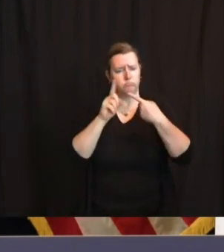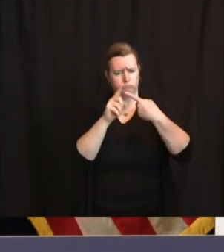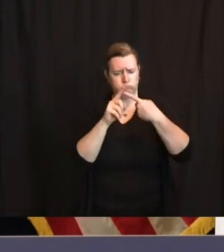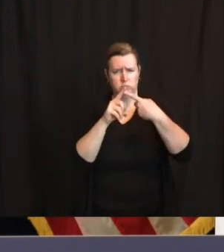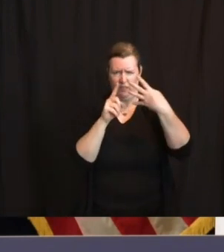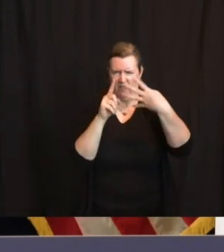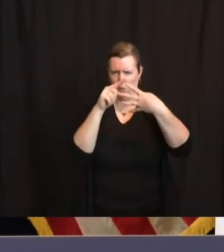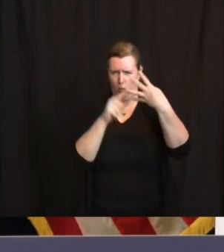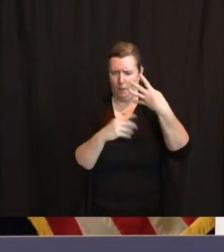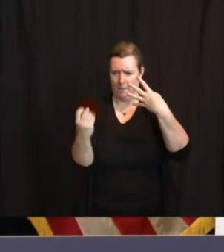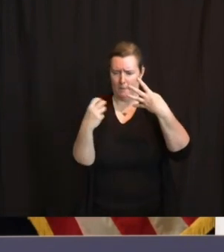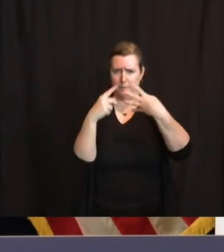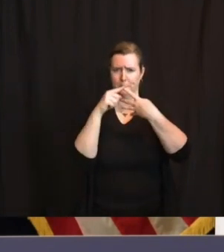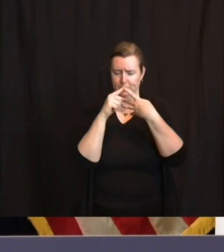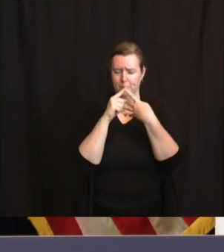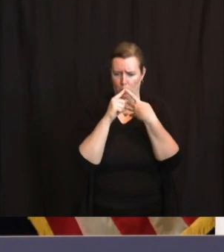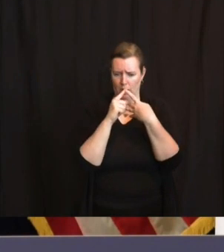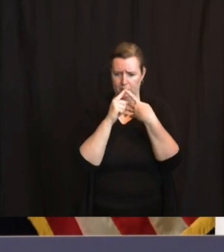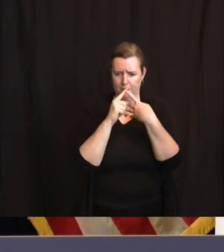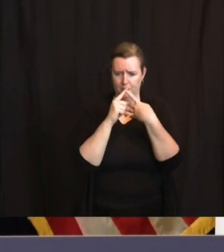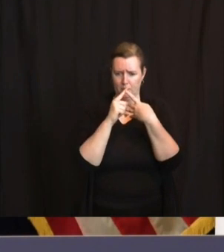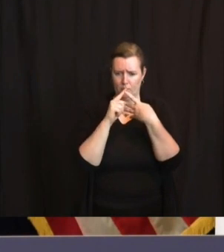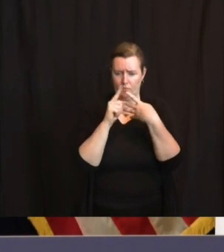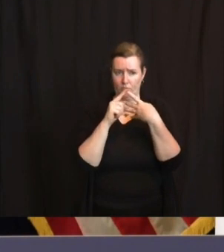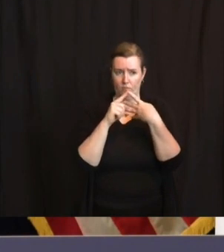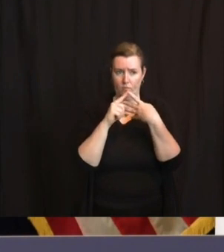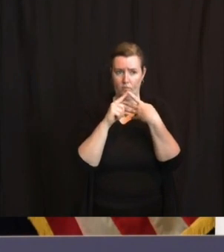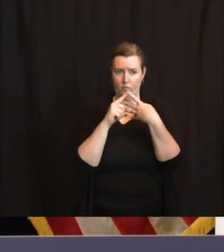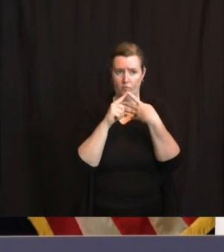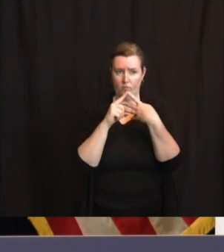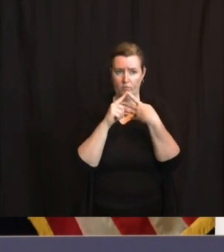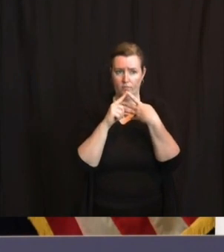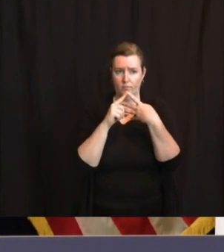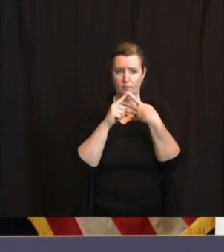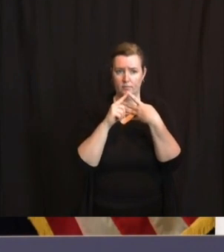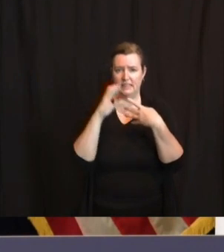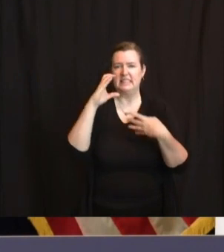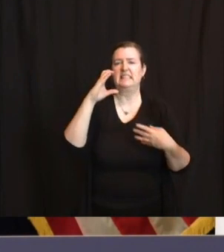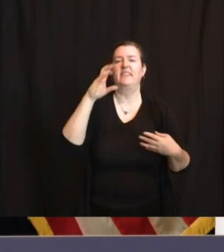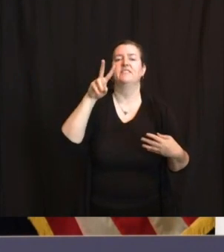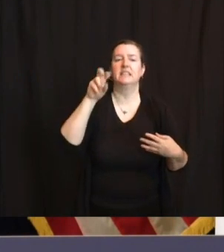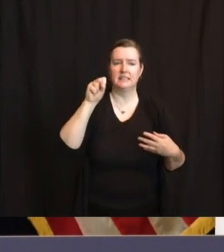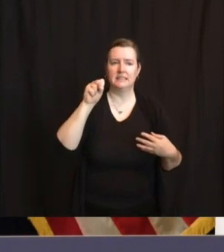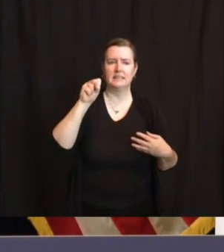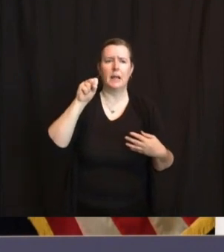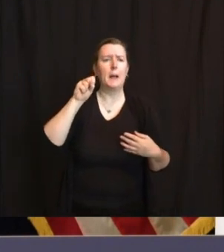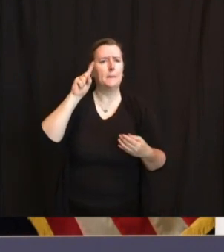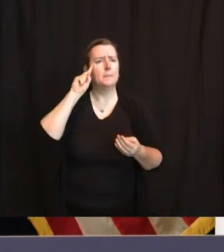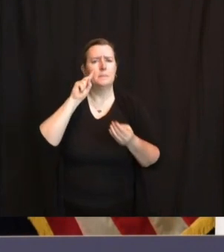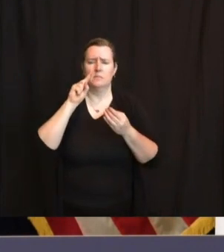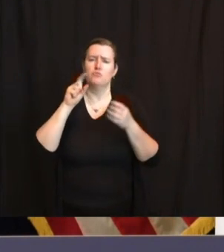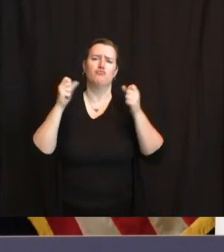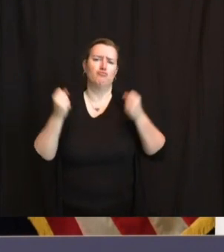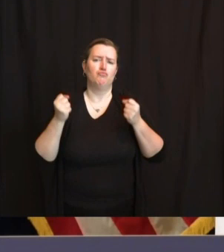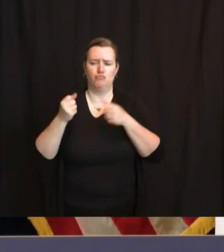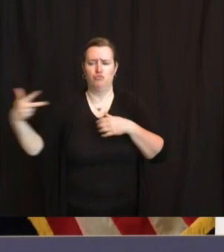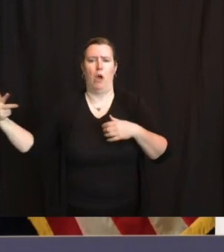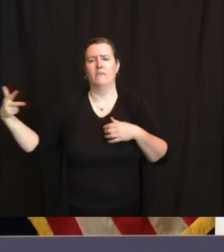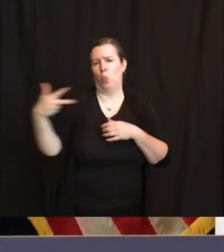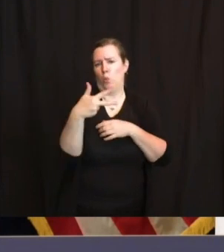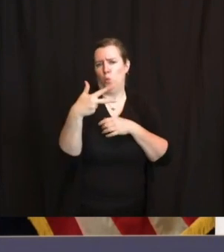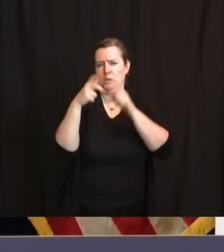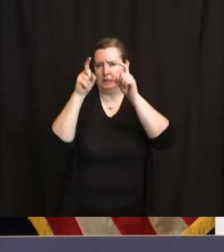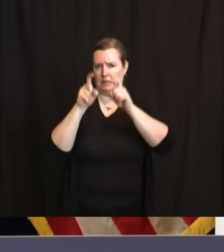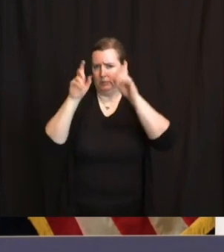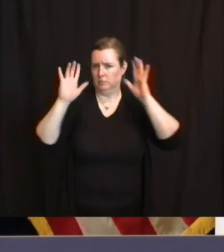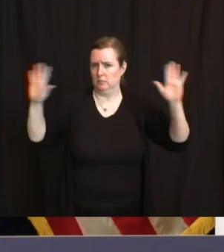case for all of the CVS locations that it's a drive-through. I don't know that that's true for all of pharmacies. We're going to have to get back to you in